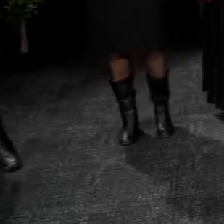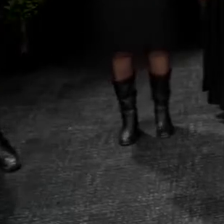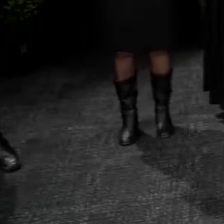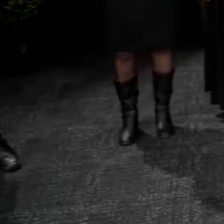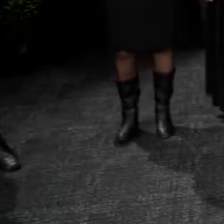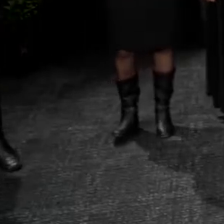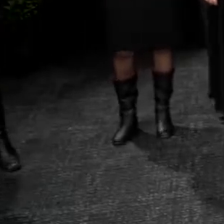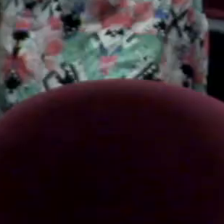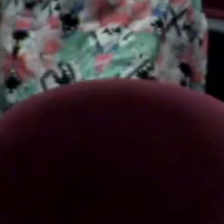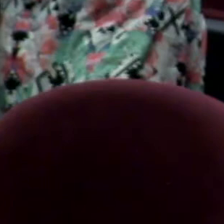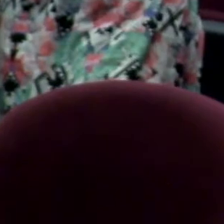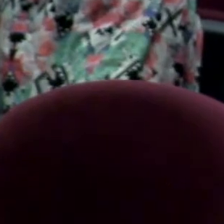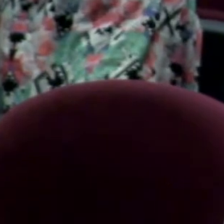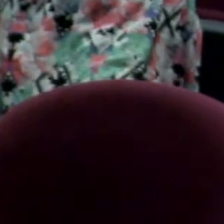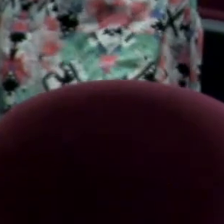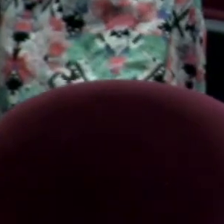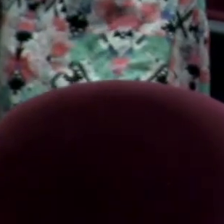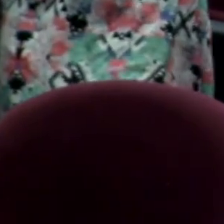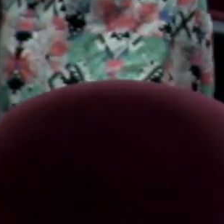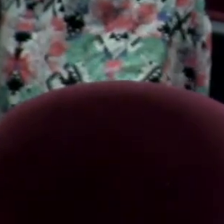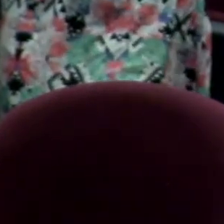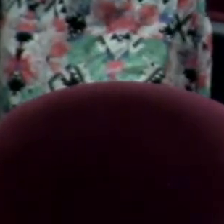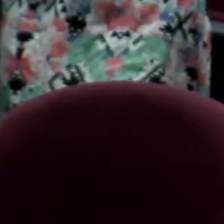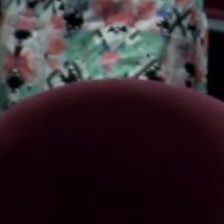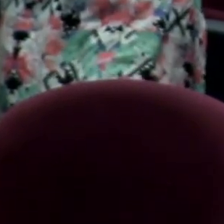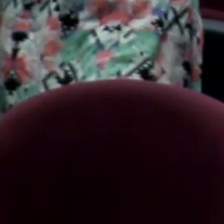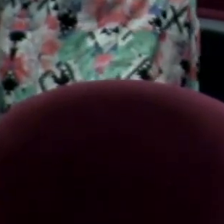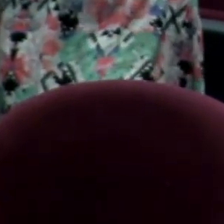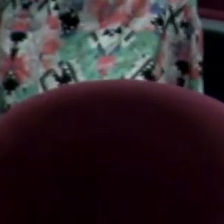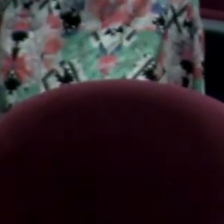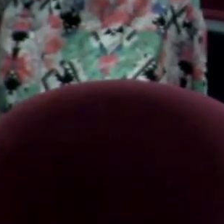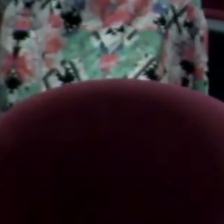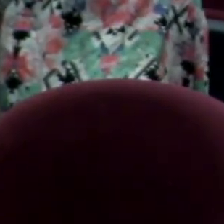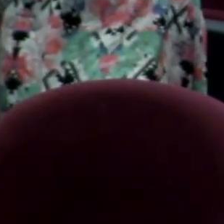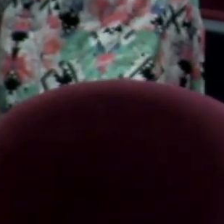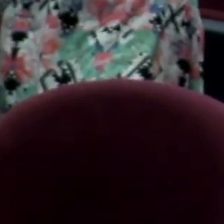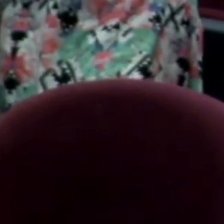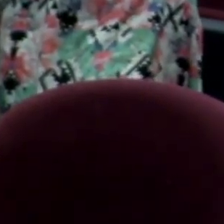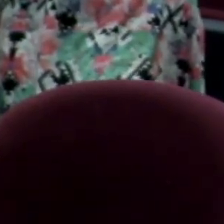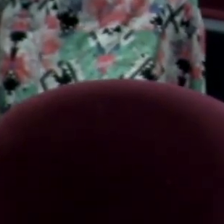Just to see all the happy faces, praising God.